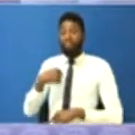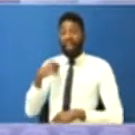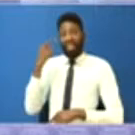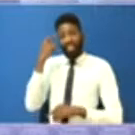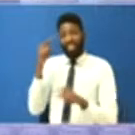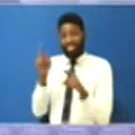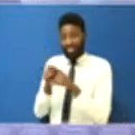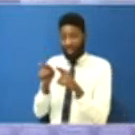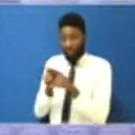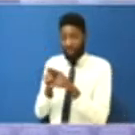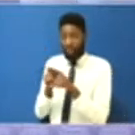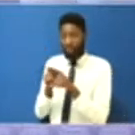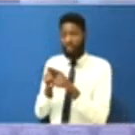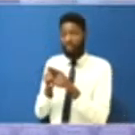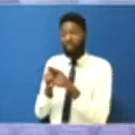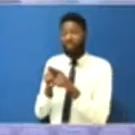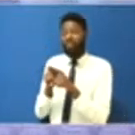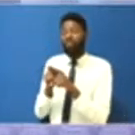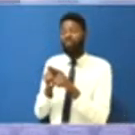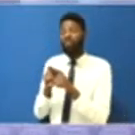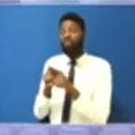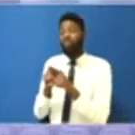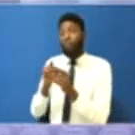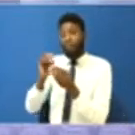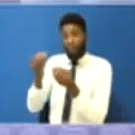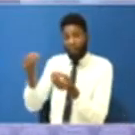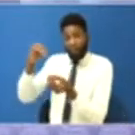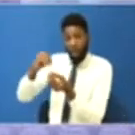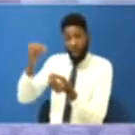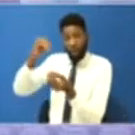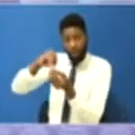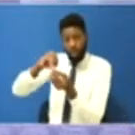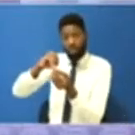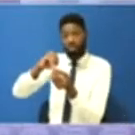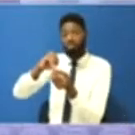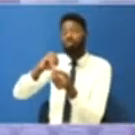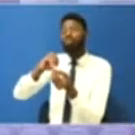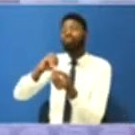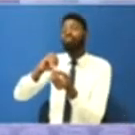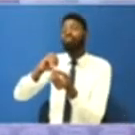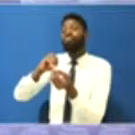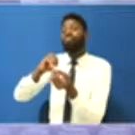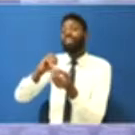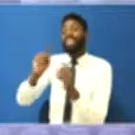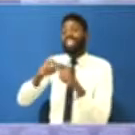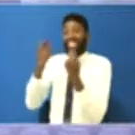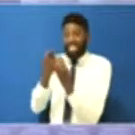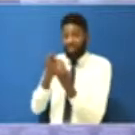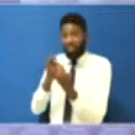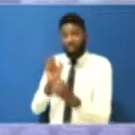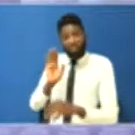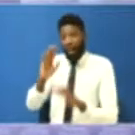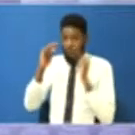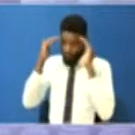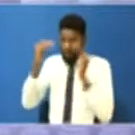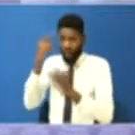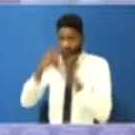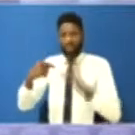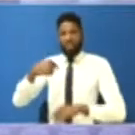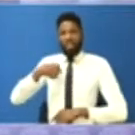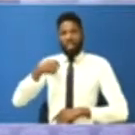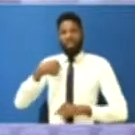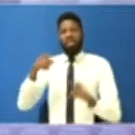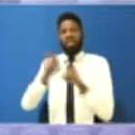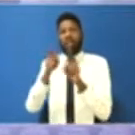bad for my opponent because majority or rather the biggest part that um his team has been relying on was not to have me on the